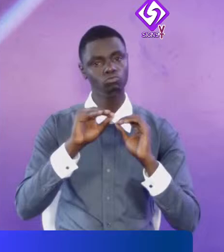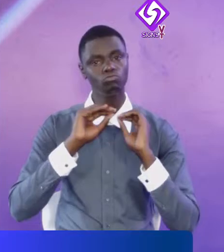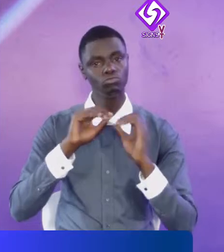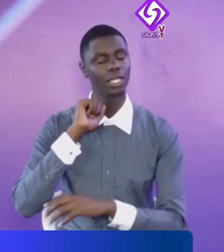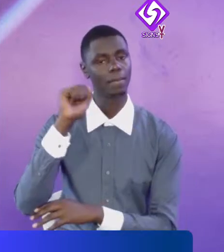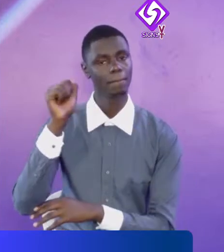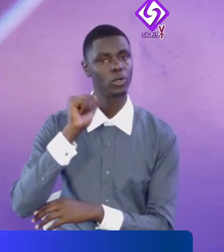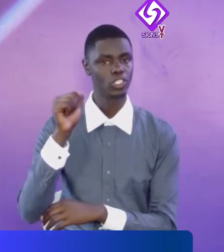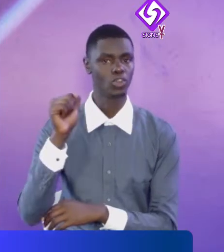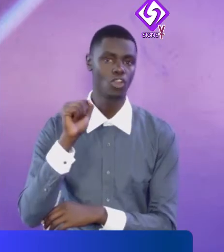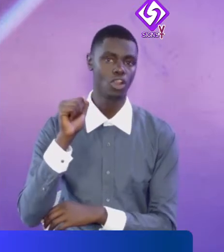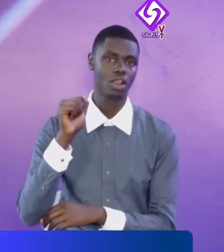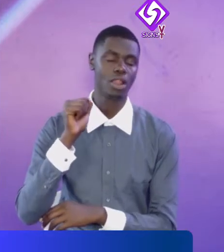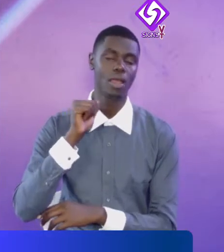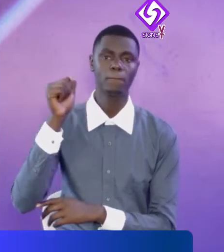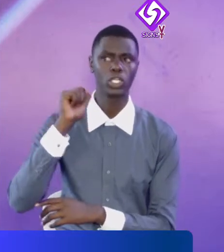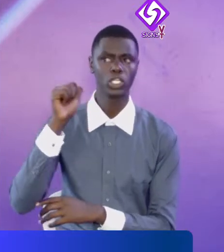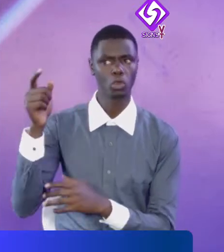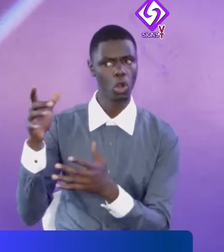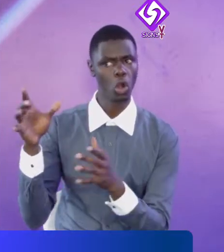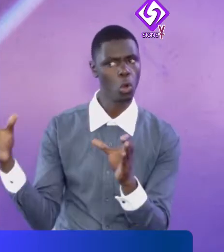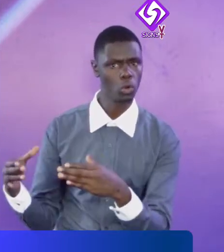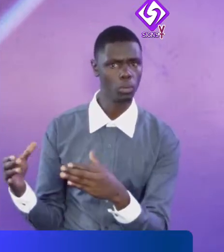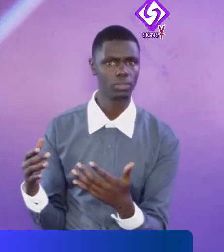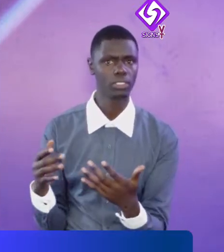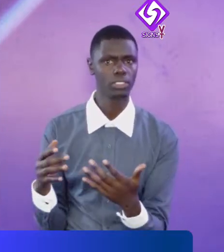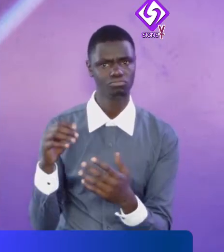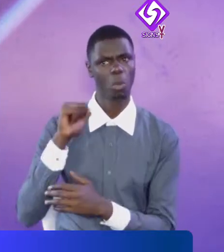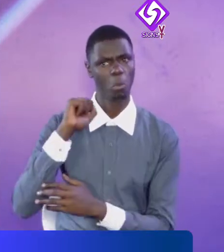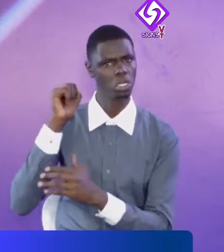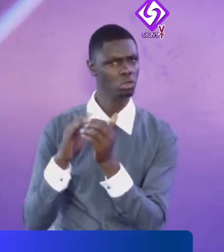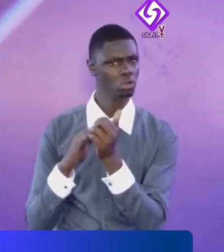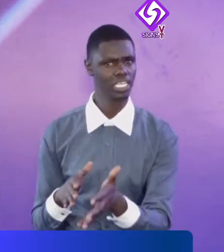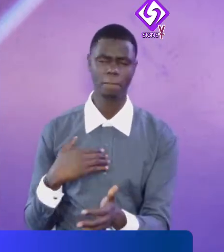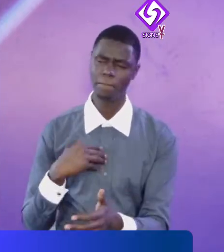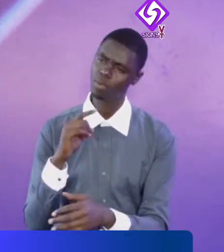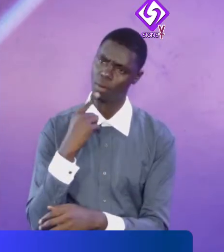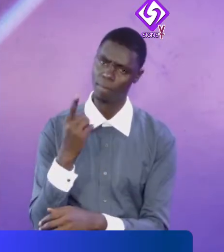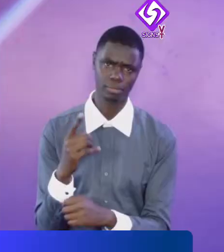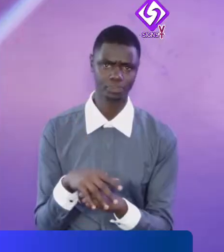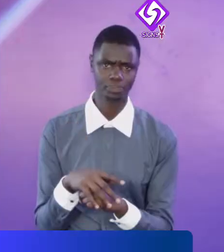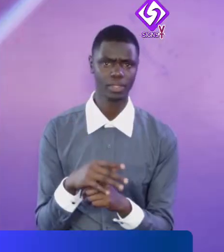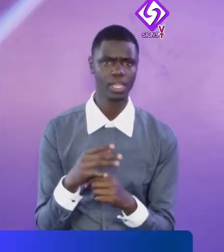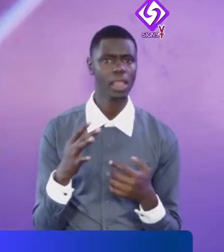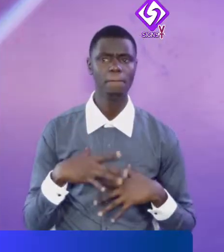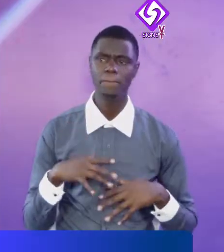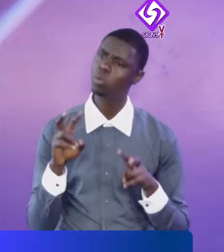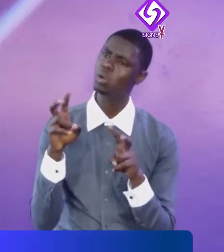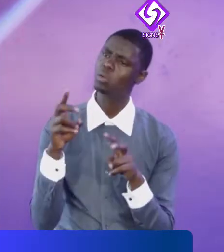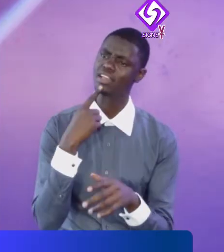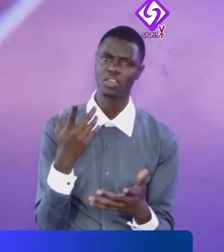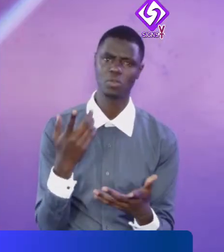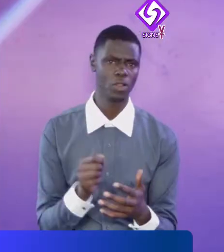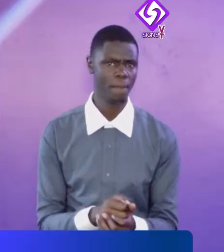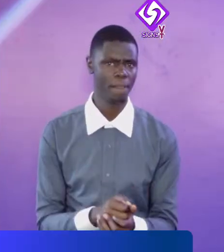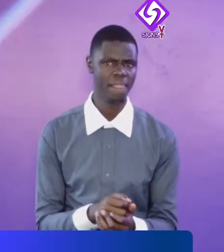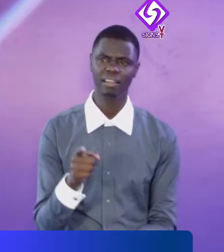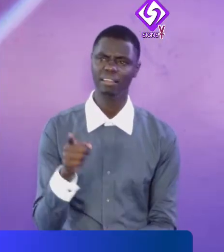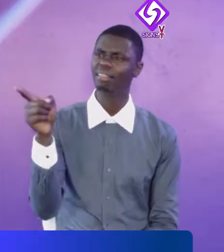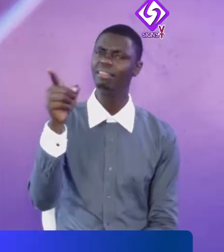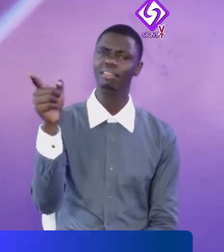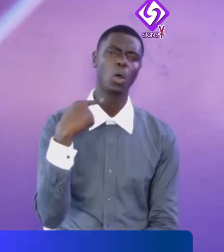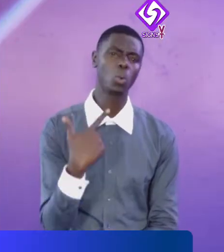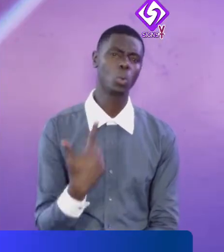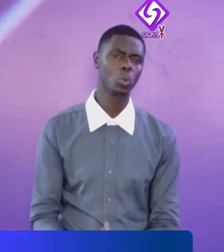political elite. Actually, the political leaders. You know, people are looking and said, who are those